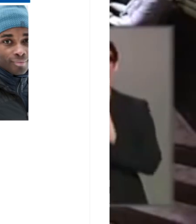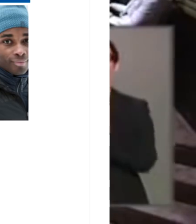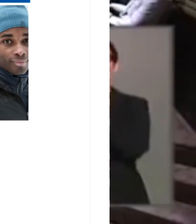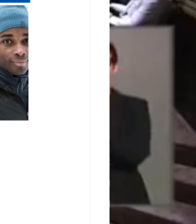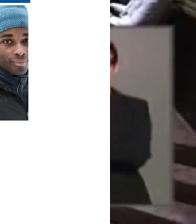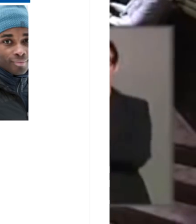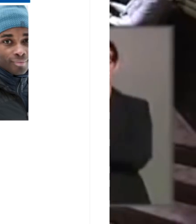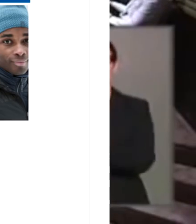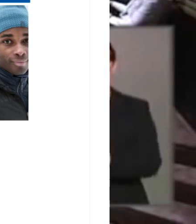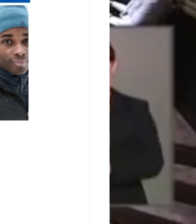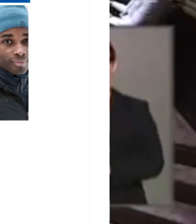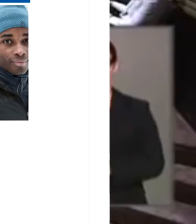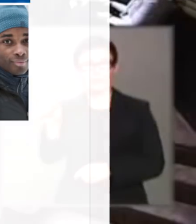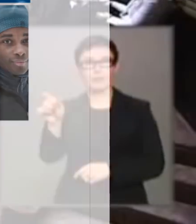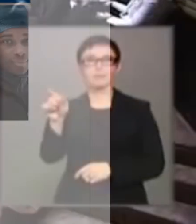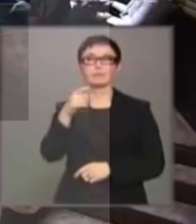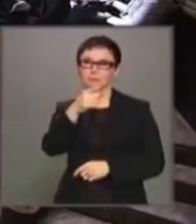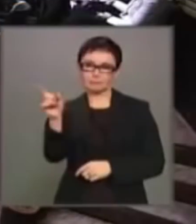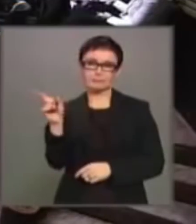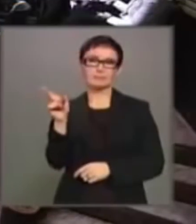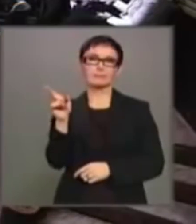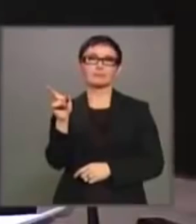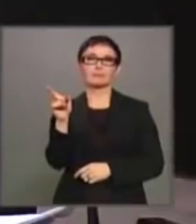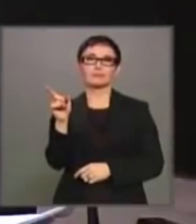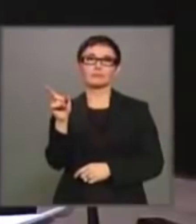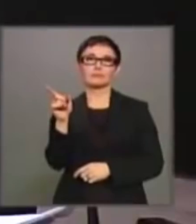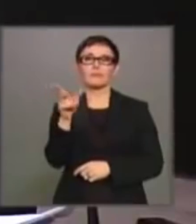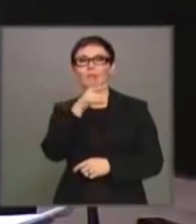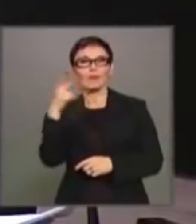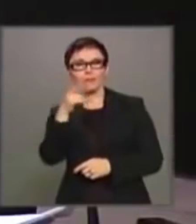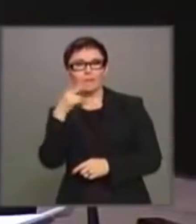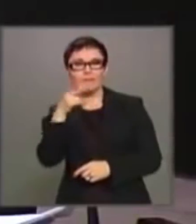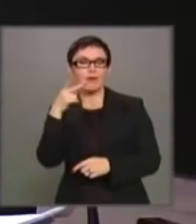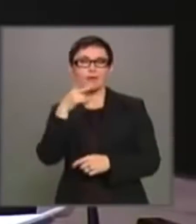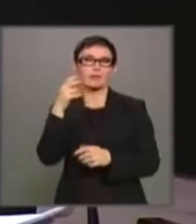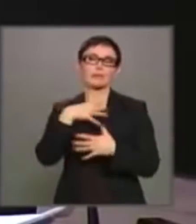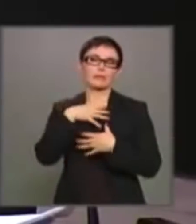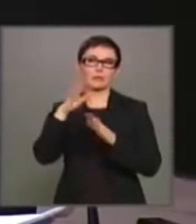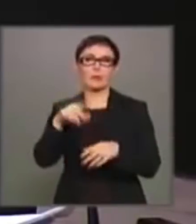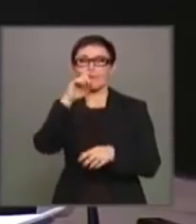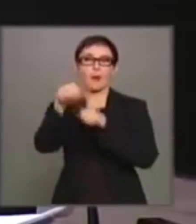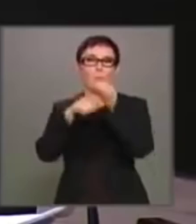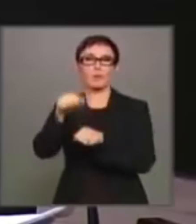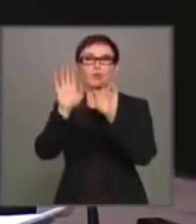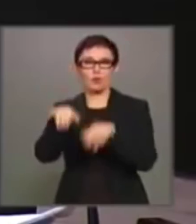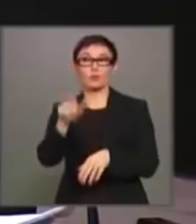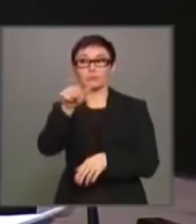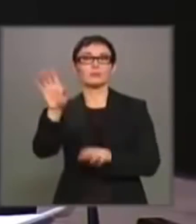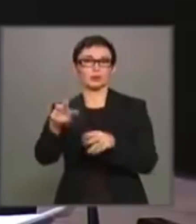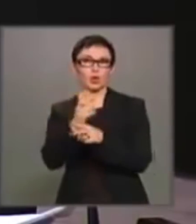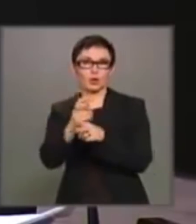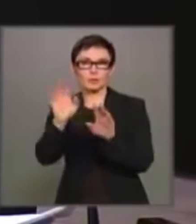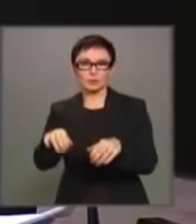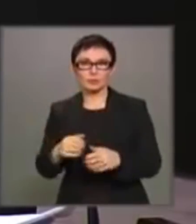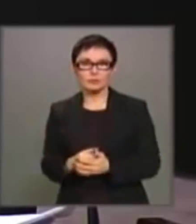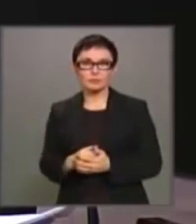reform was that we supposedly can't continue to have our old universal healthcare because it